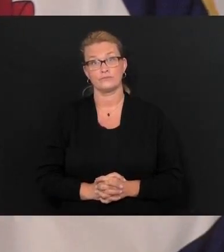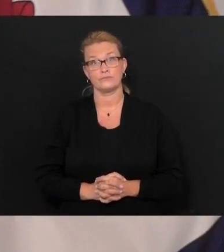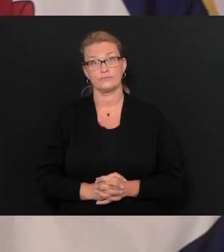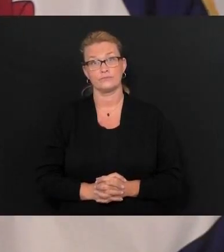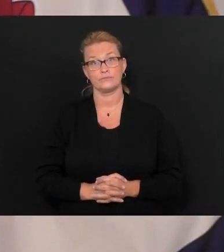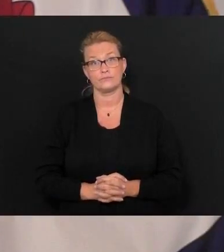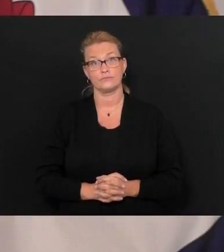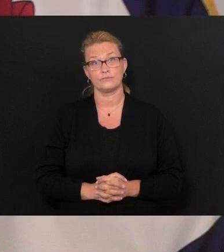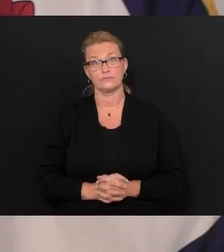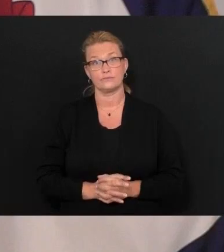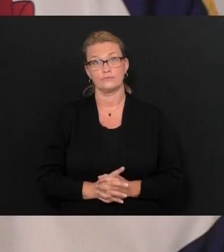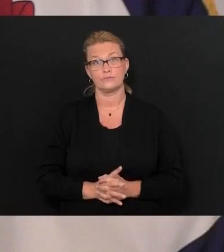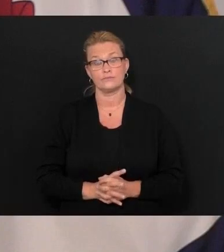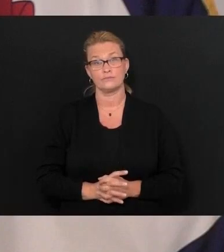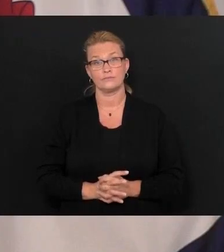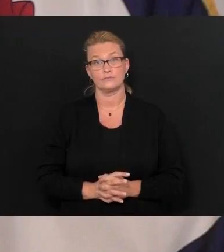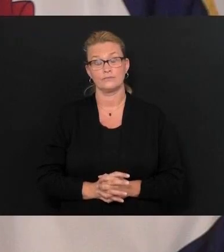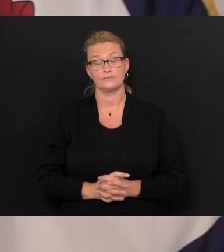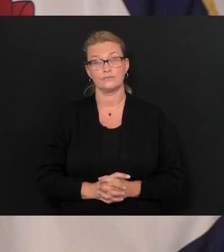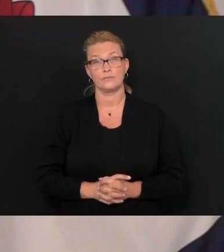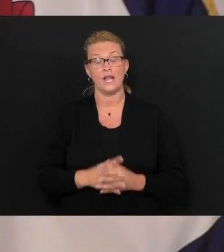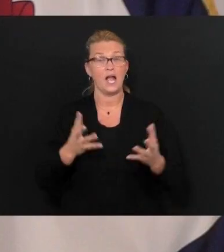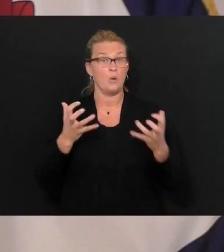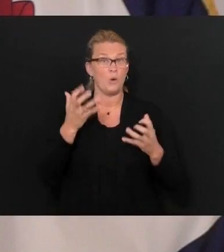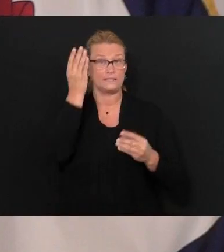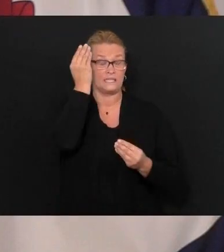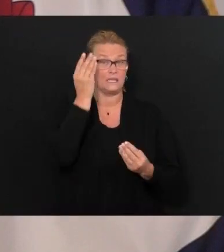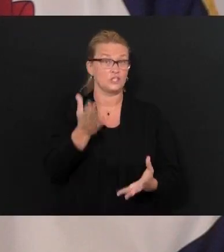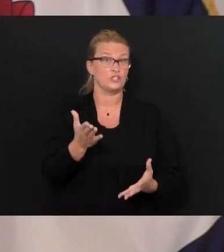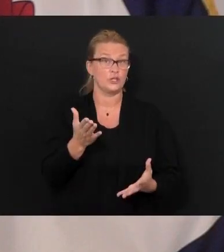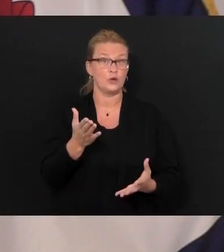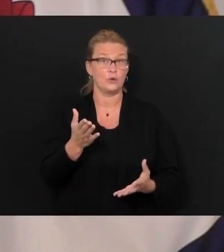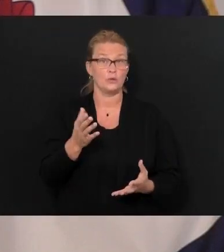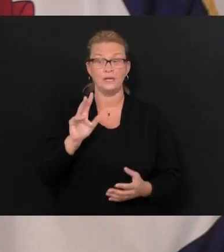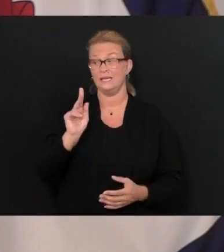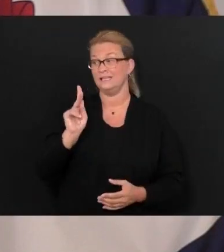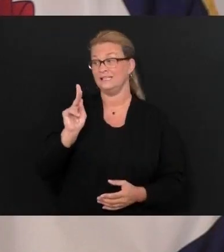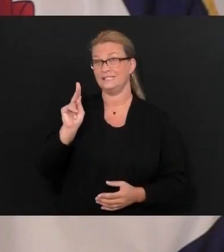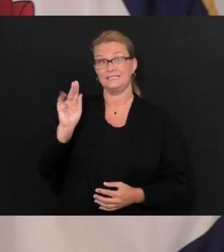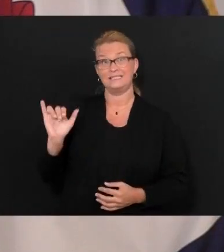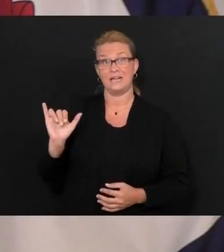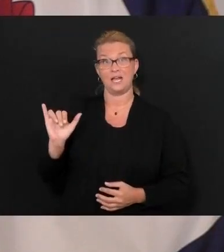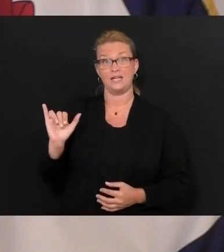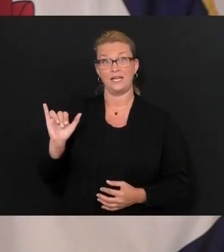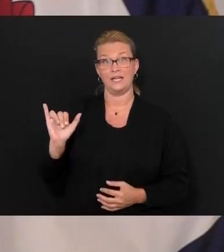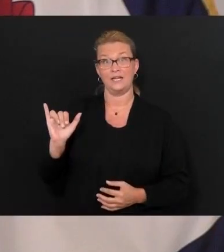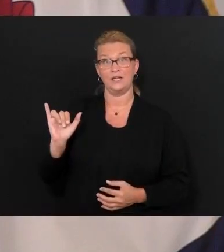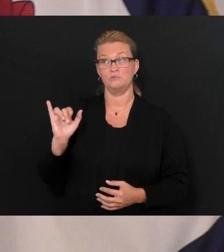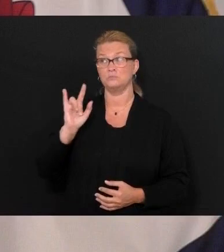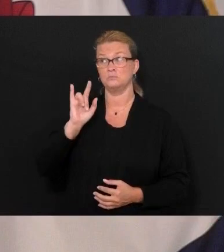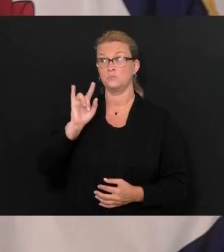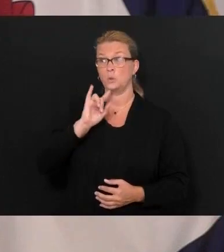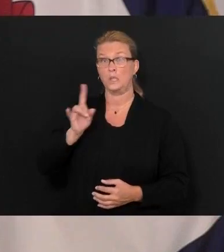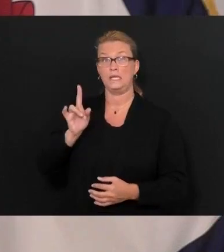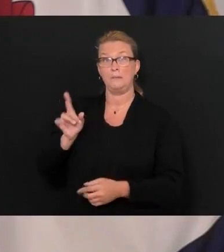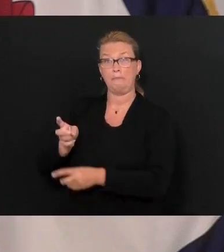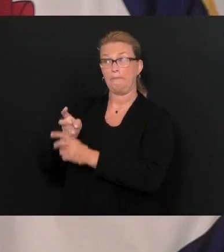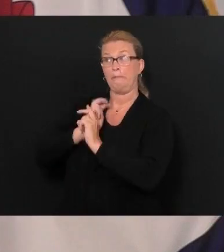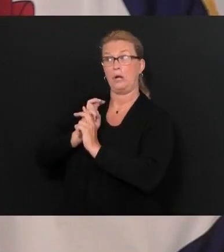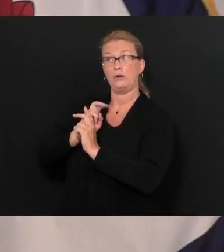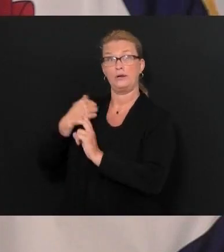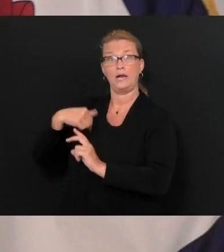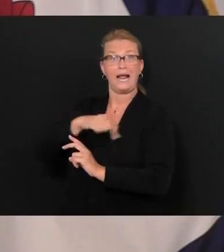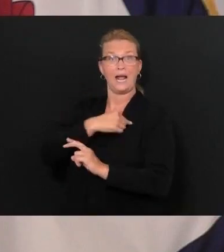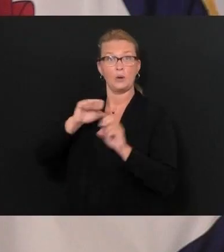were delighted to see that Kentucky had basically mimicked our color code